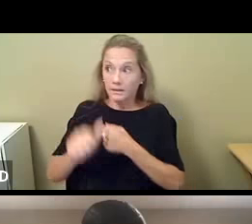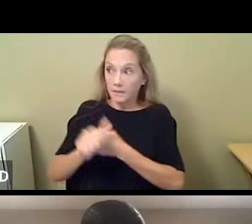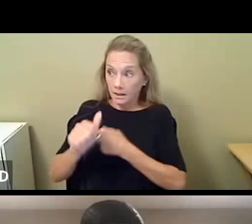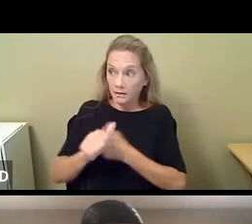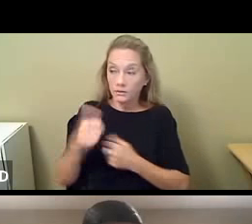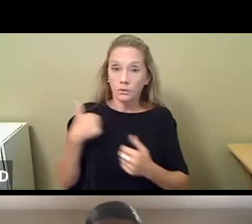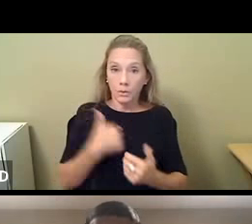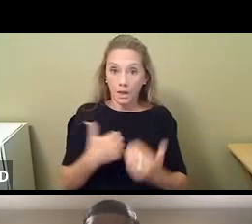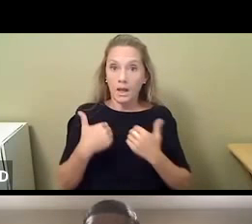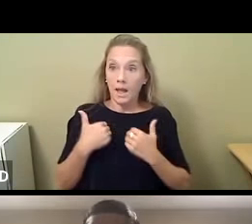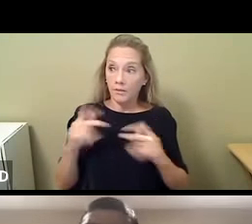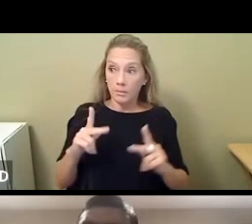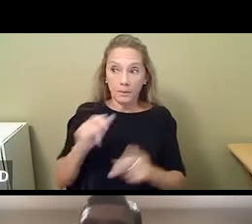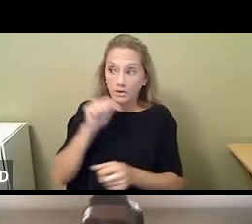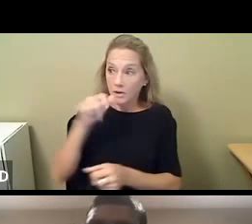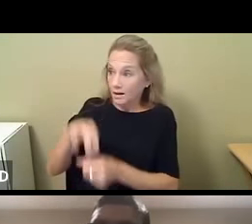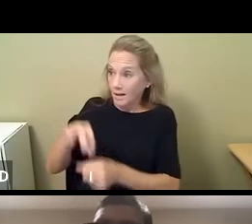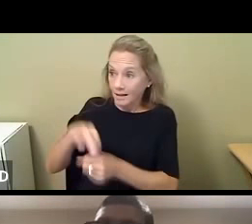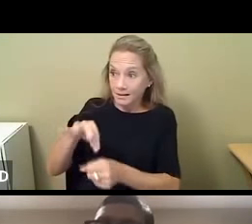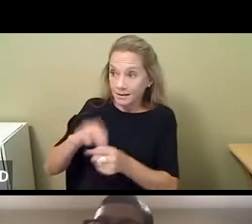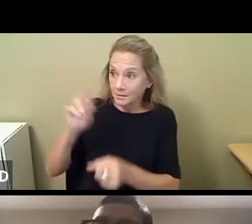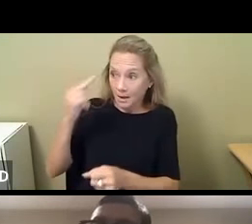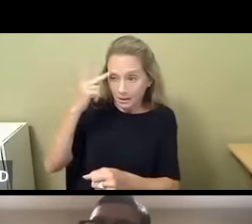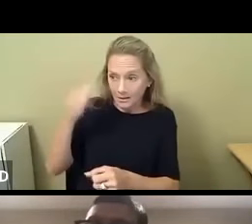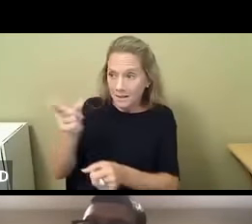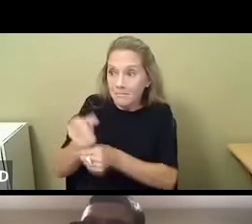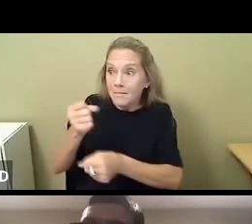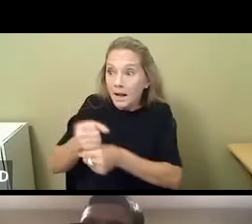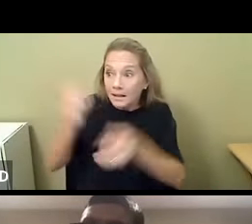people making these kind of decisions.